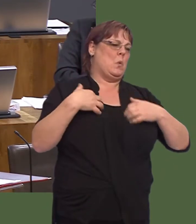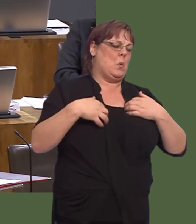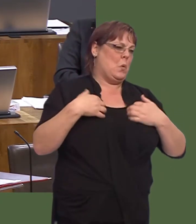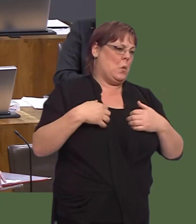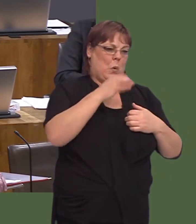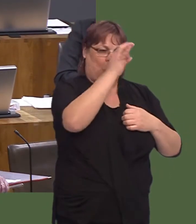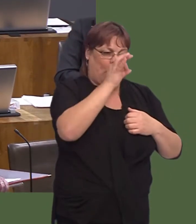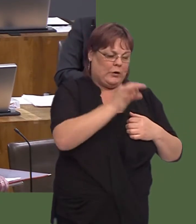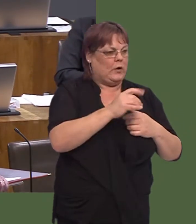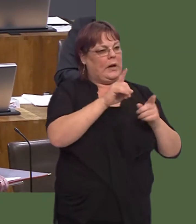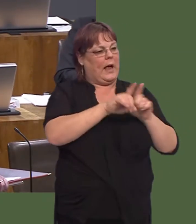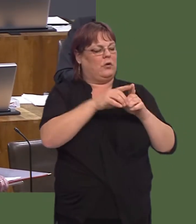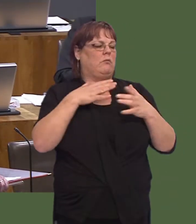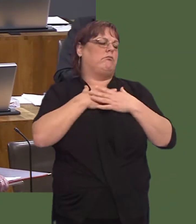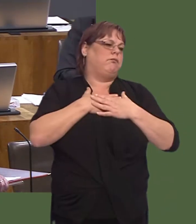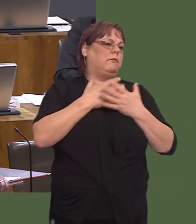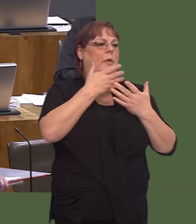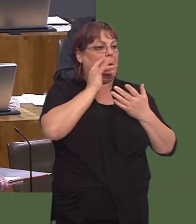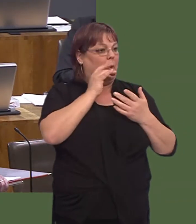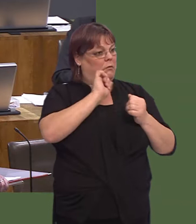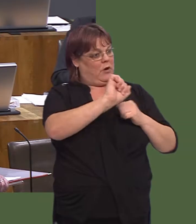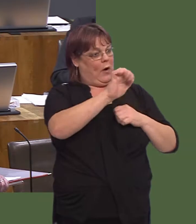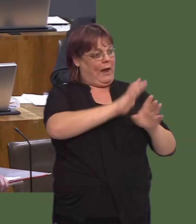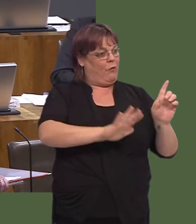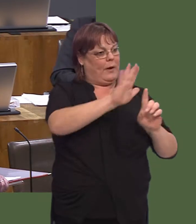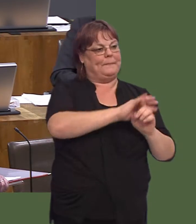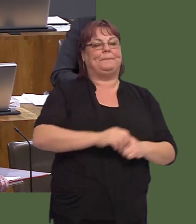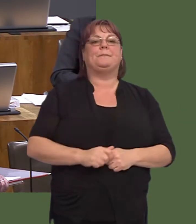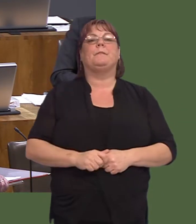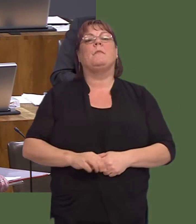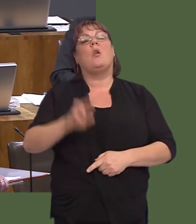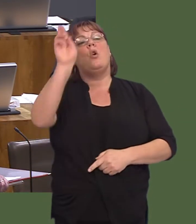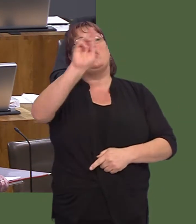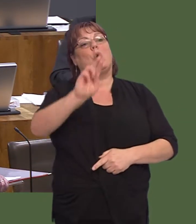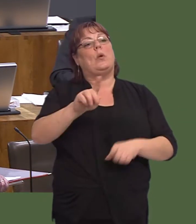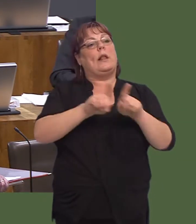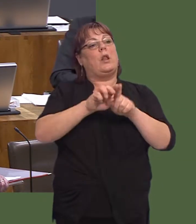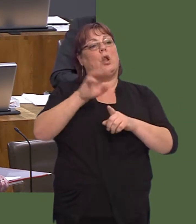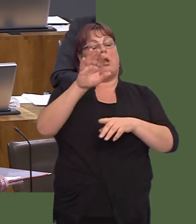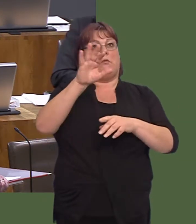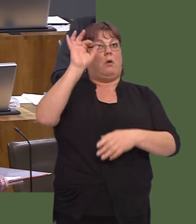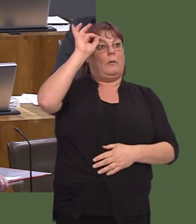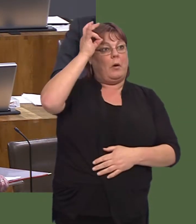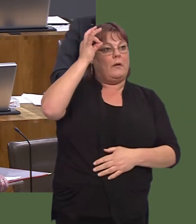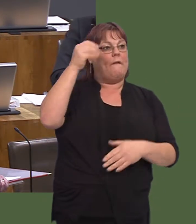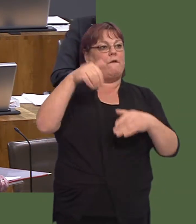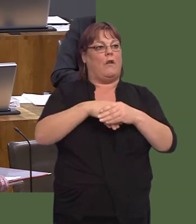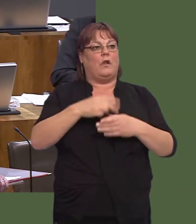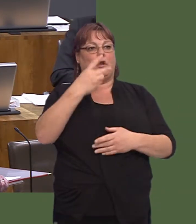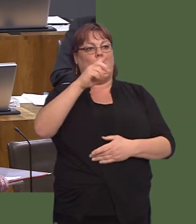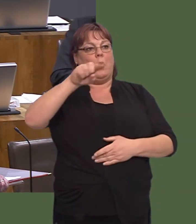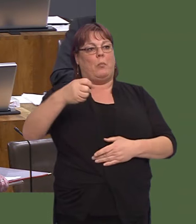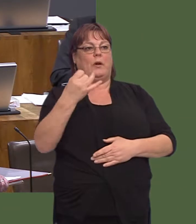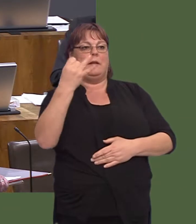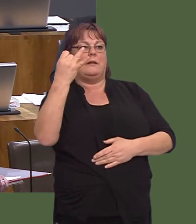her constituency and the people who live in it. I can say to her the response from schools and local authorities involved in the £2.7